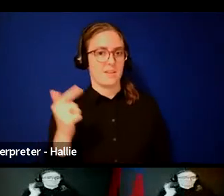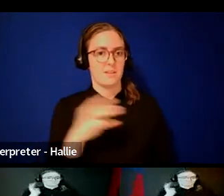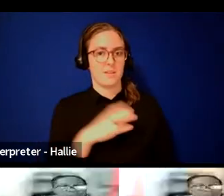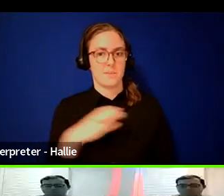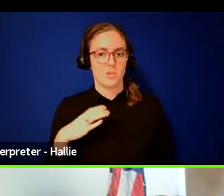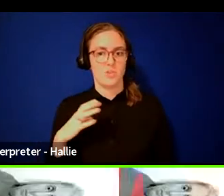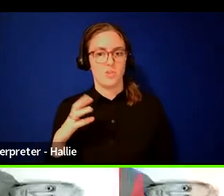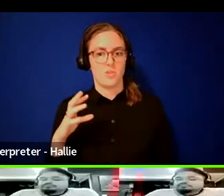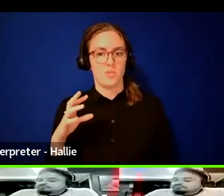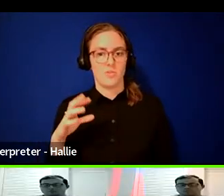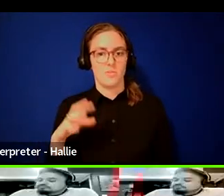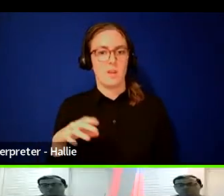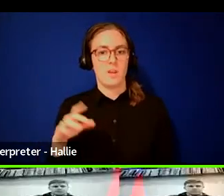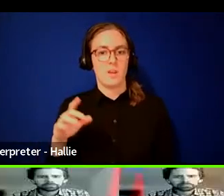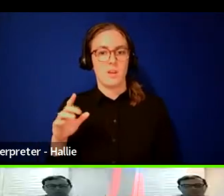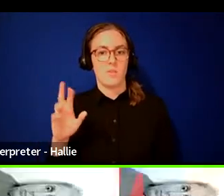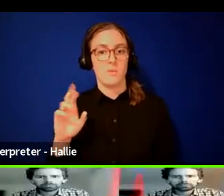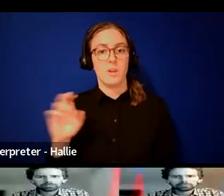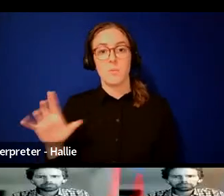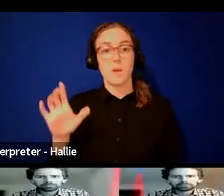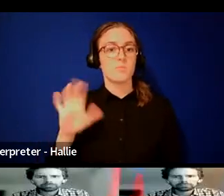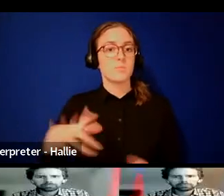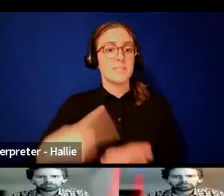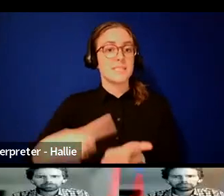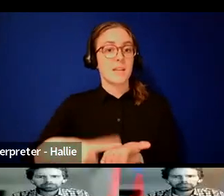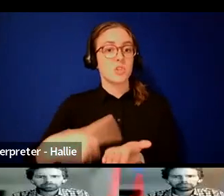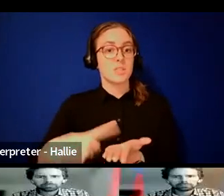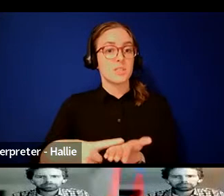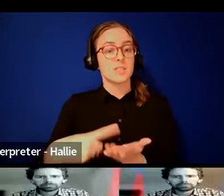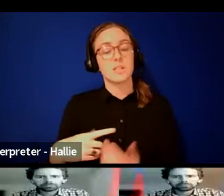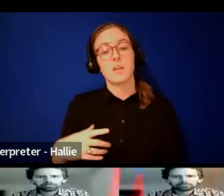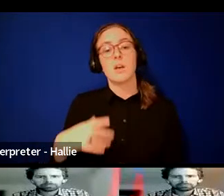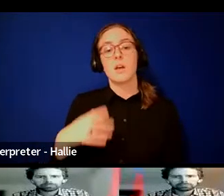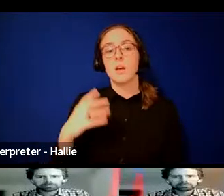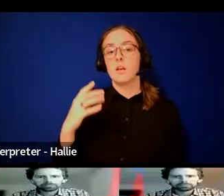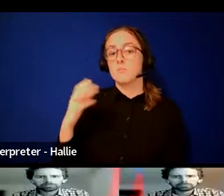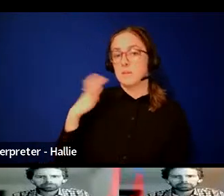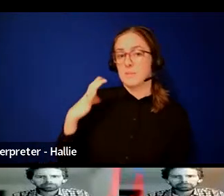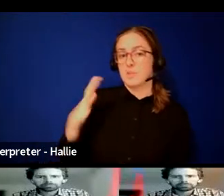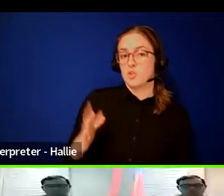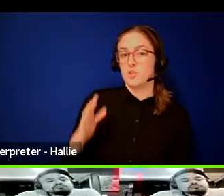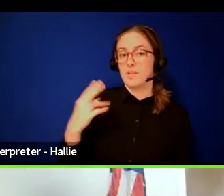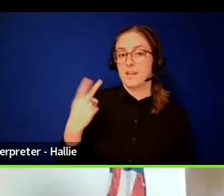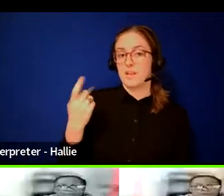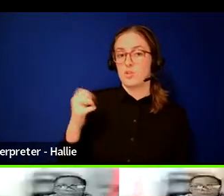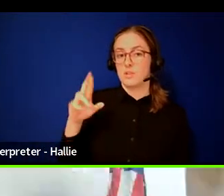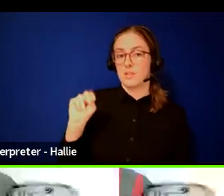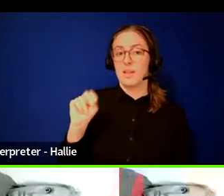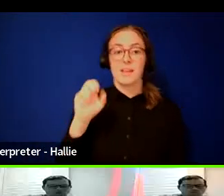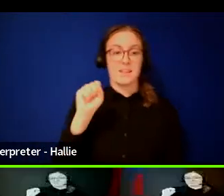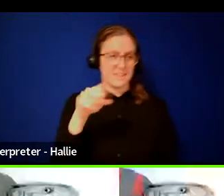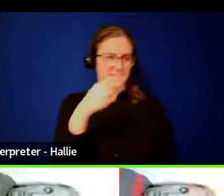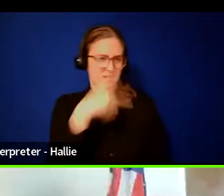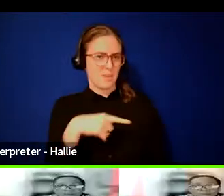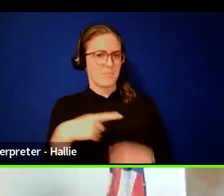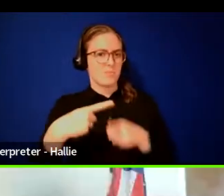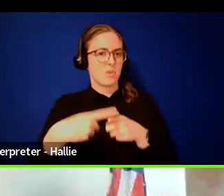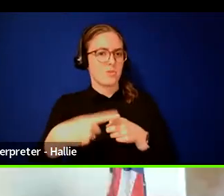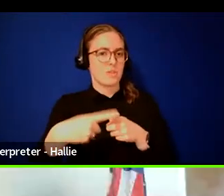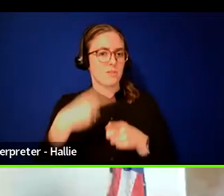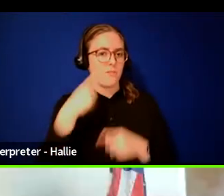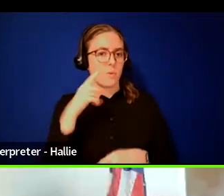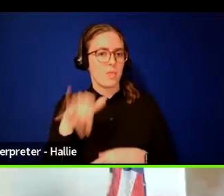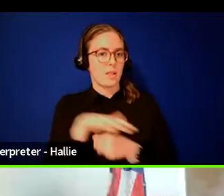Discussion. Yes, Commissioner Henderson. Yes, can you please, Mr. Iglesias, can you provide the cross streets for